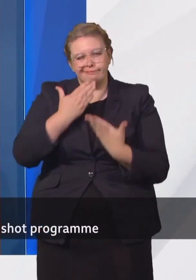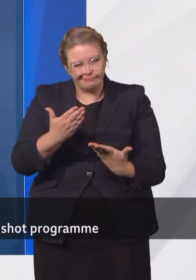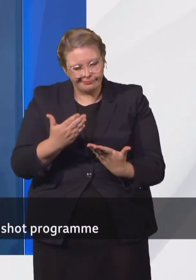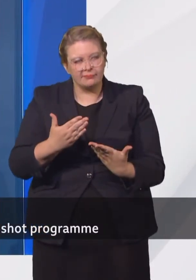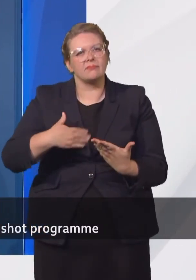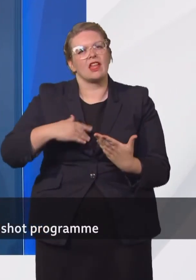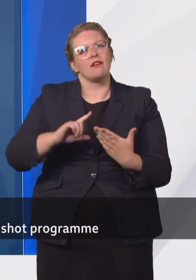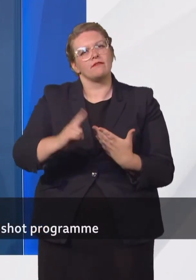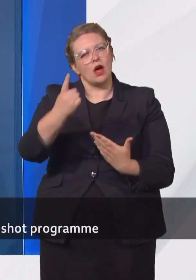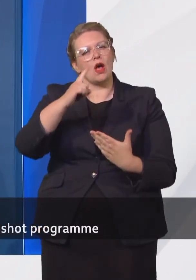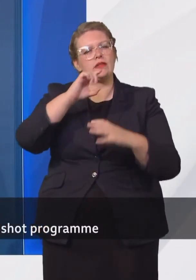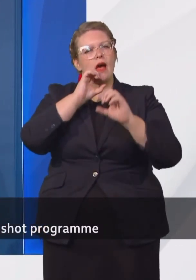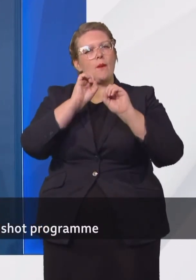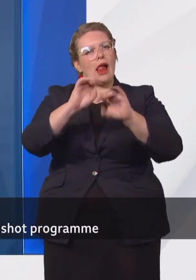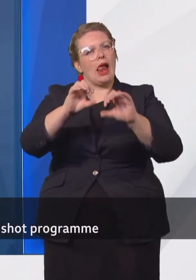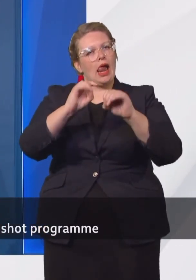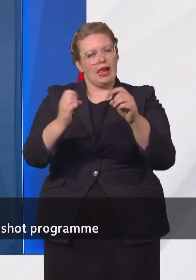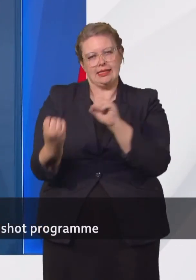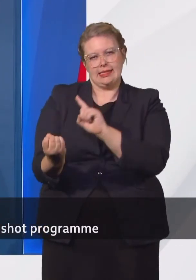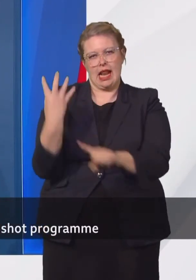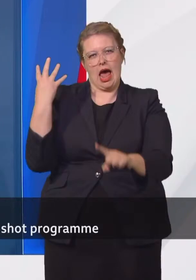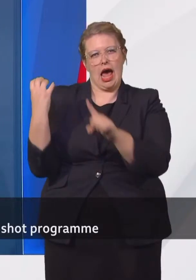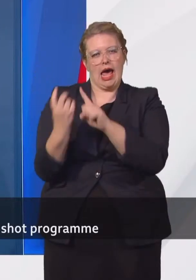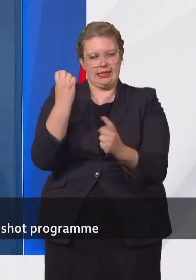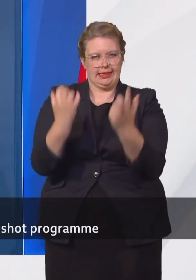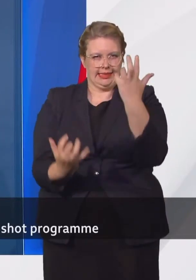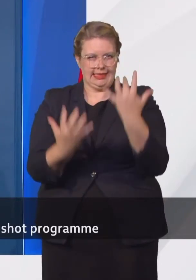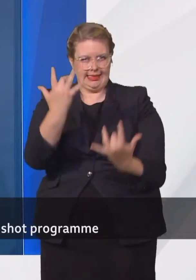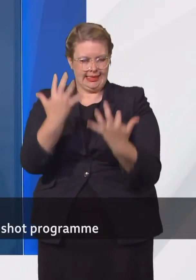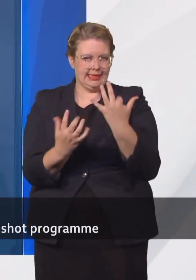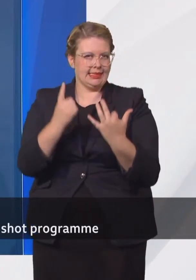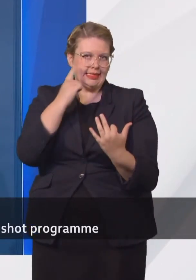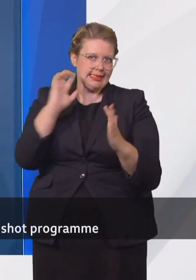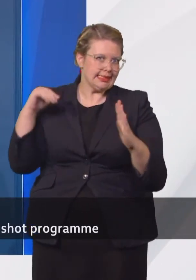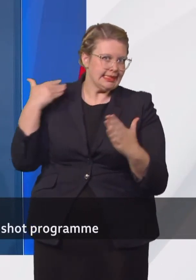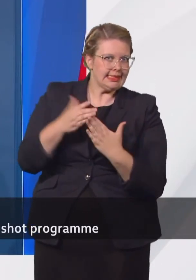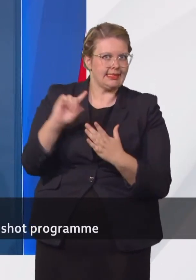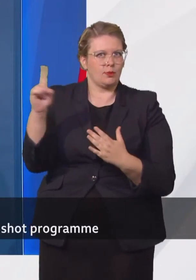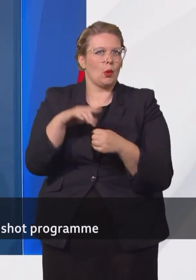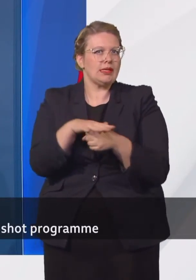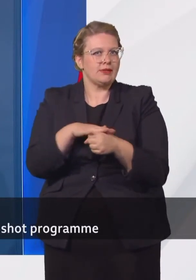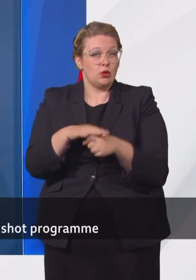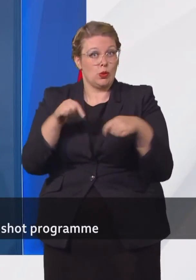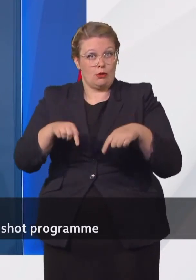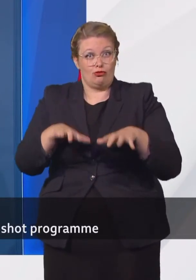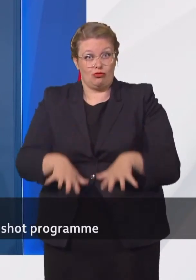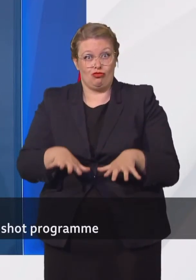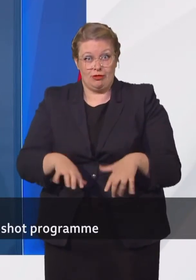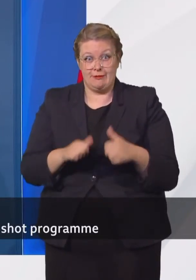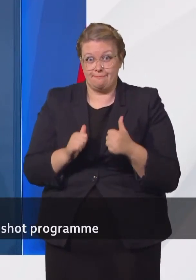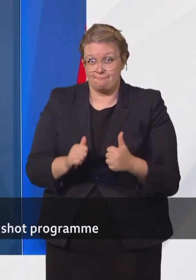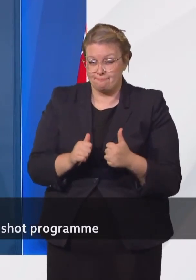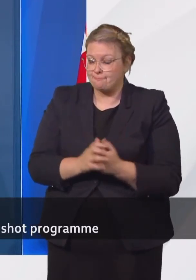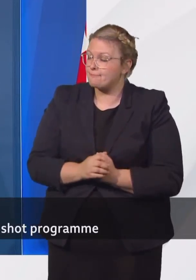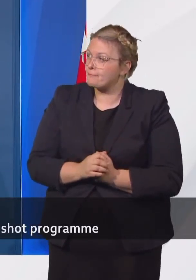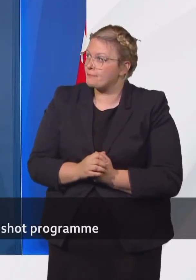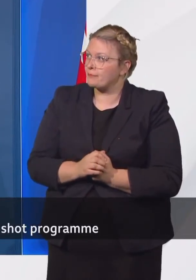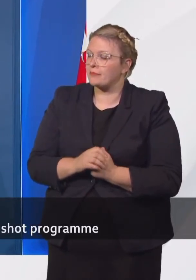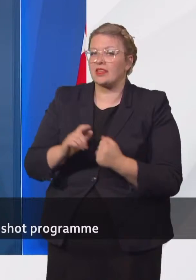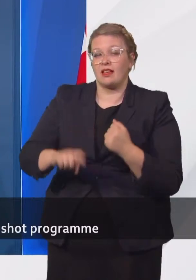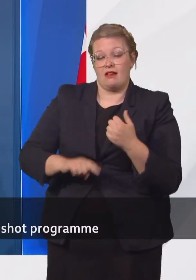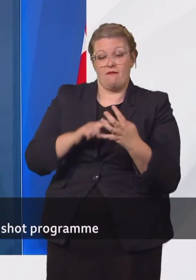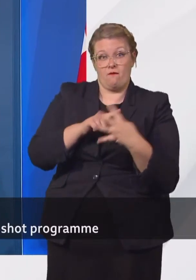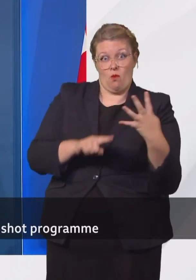data slides which show you where we are and the state of play in the UK at the moment. And then on the